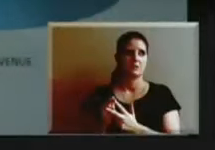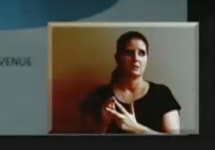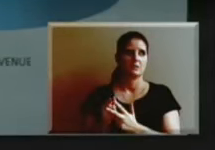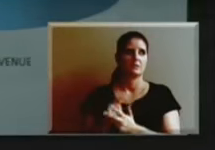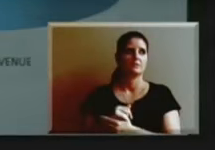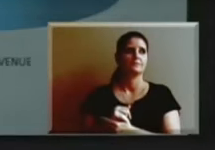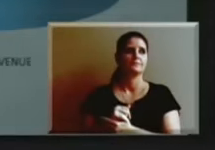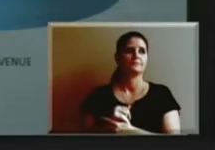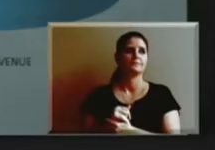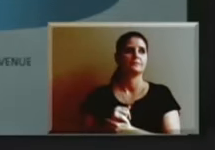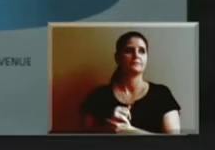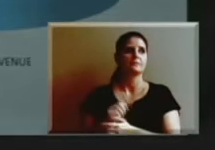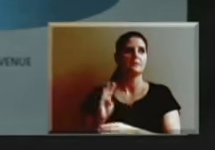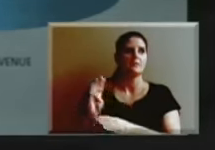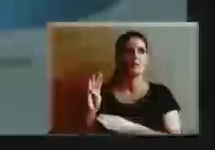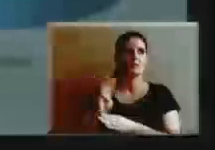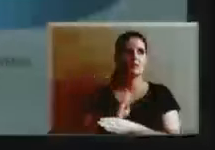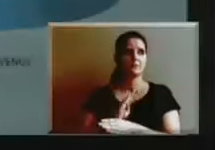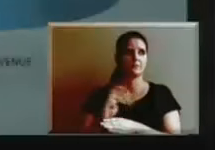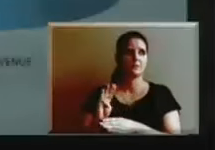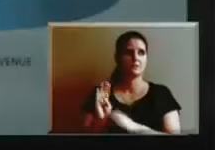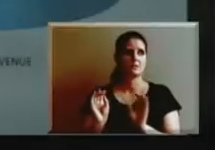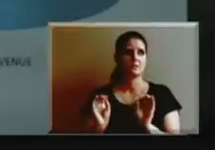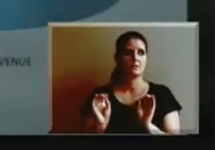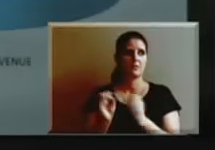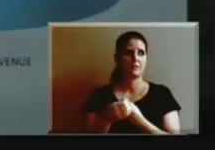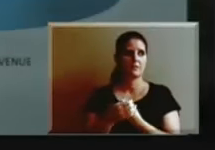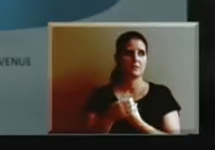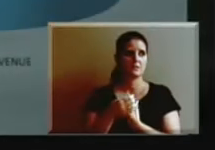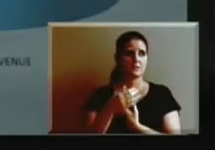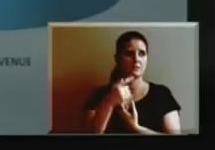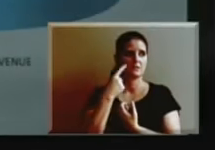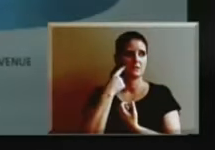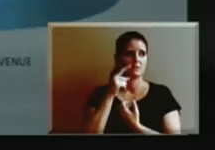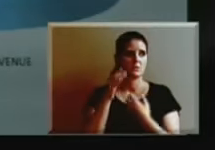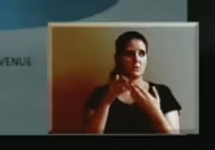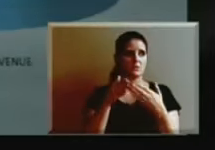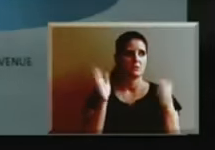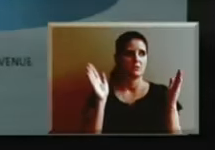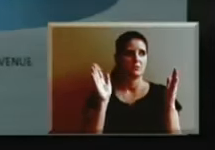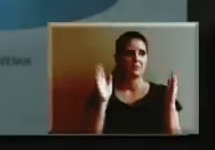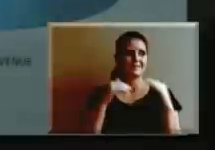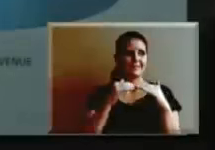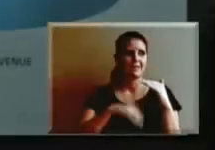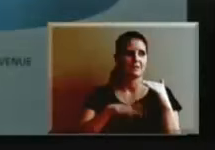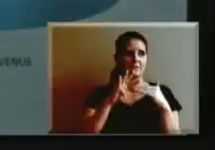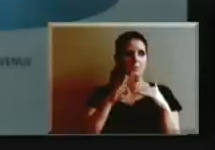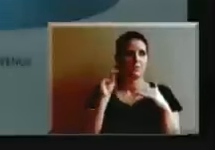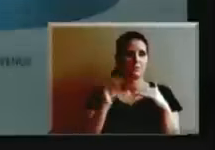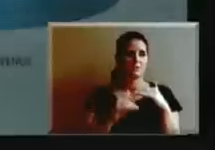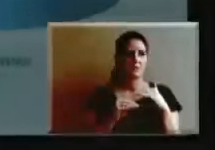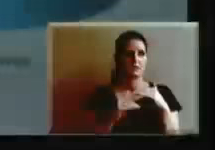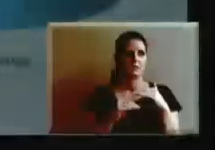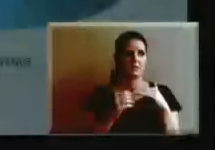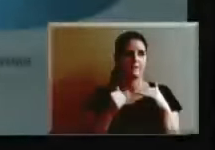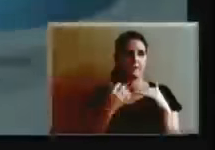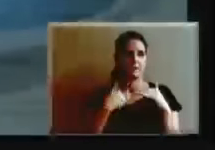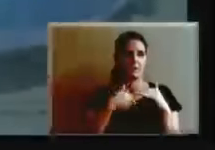offices within the general fund budget is less than 4% of our total budget.